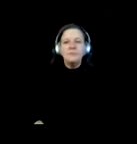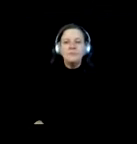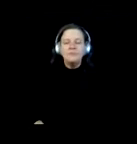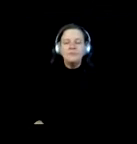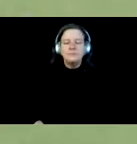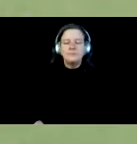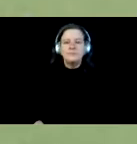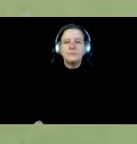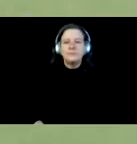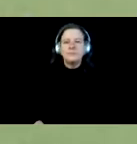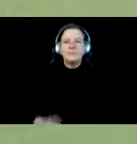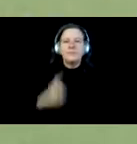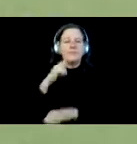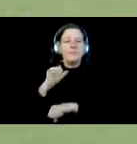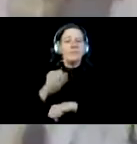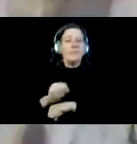task.